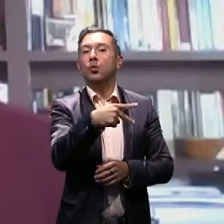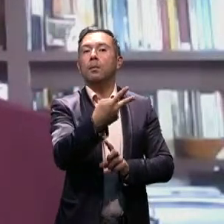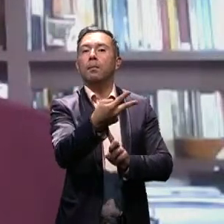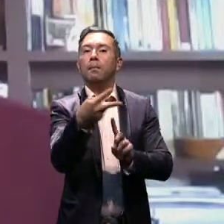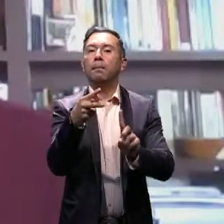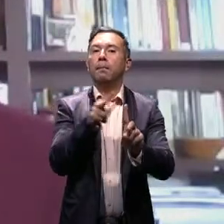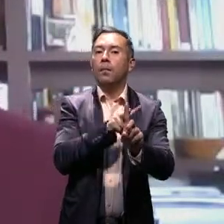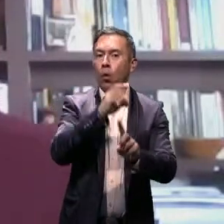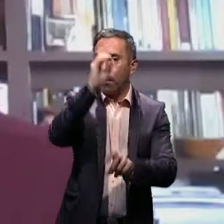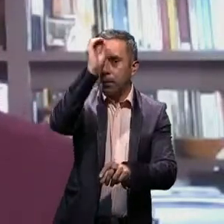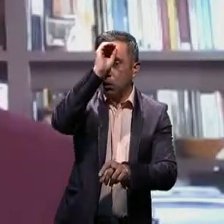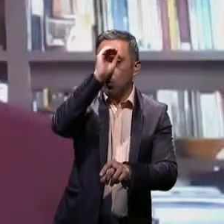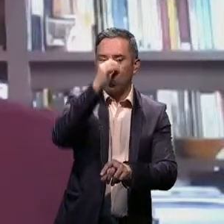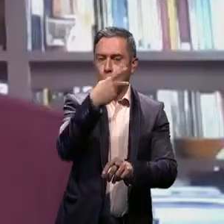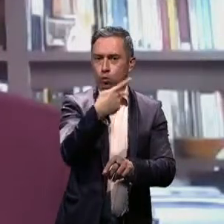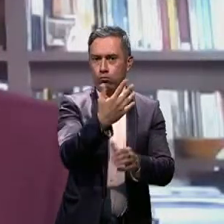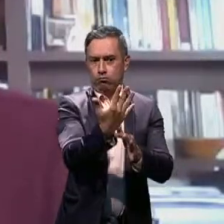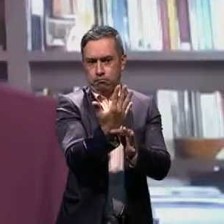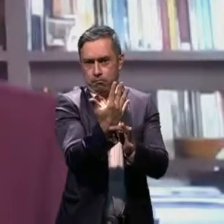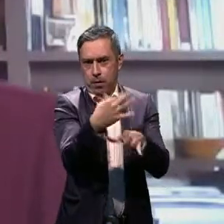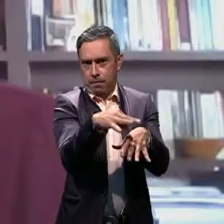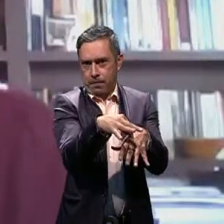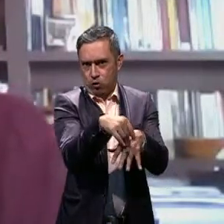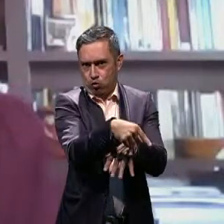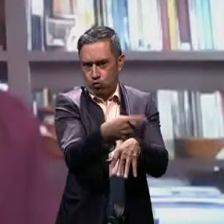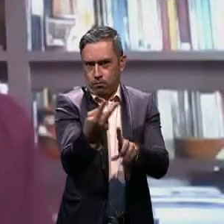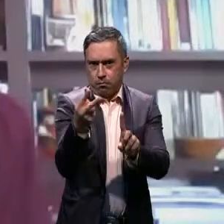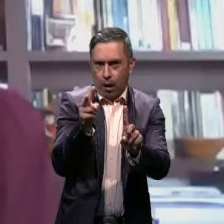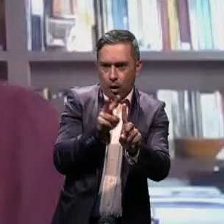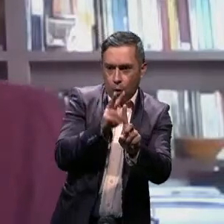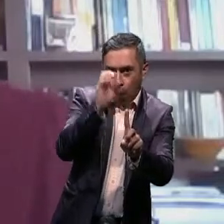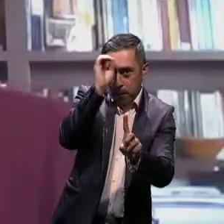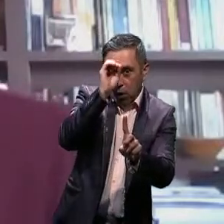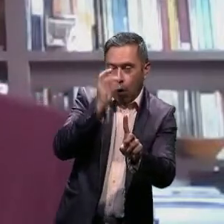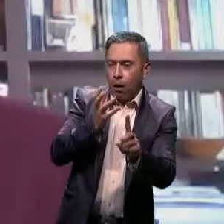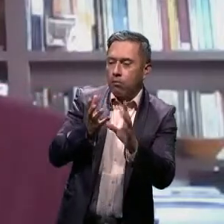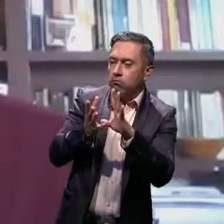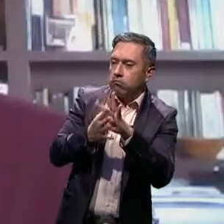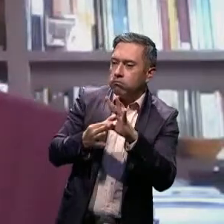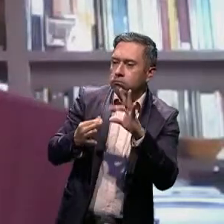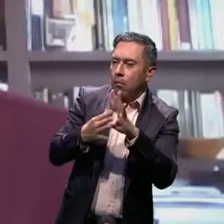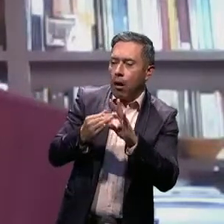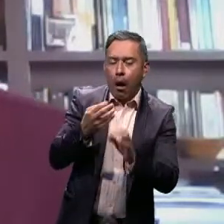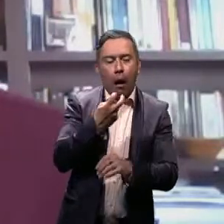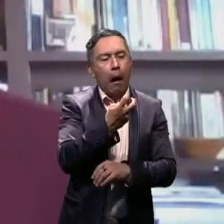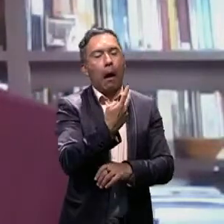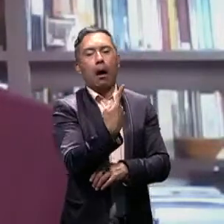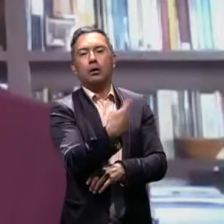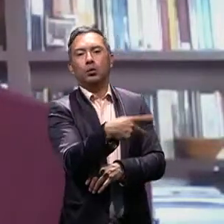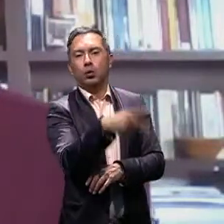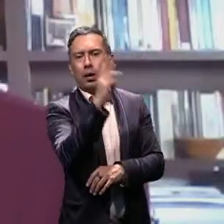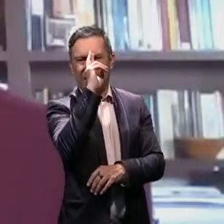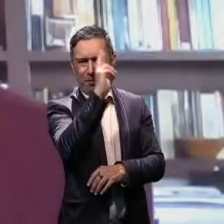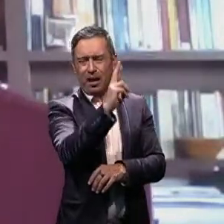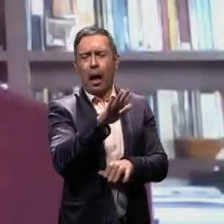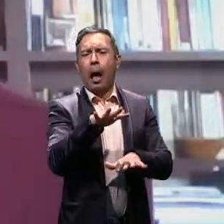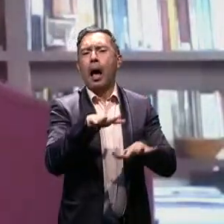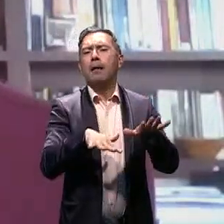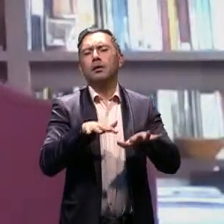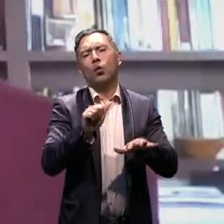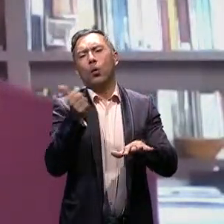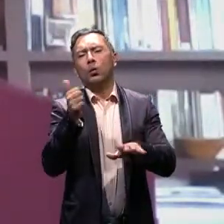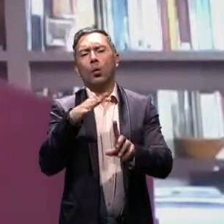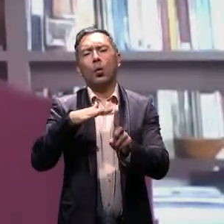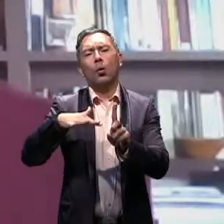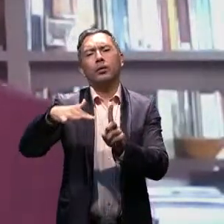with their own perspective, with their own voice, because there are certain contexts in